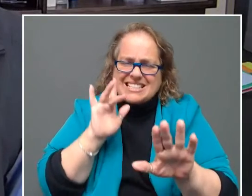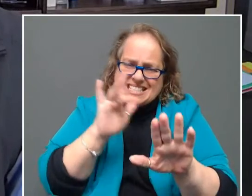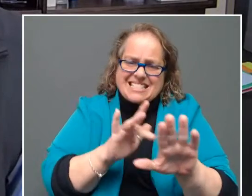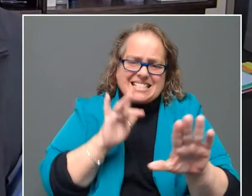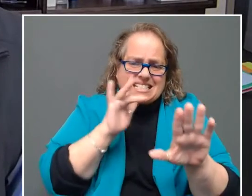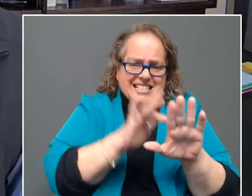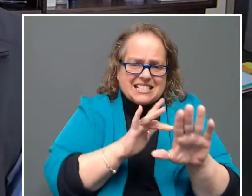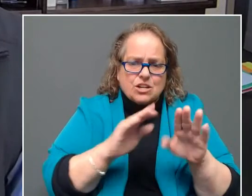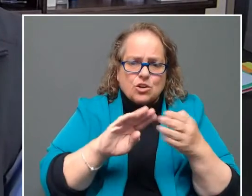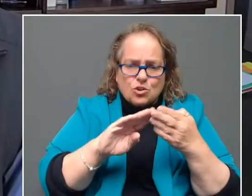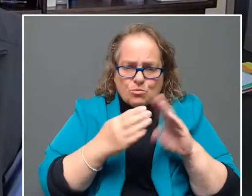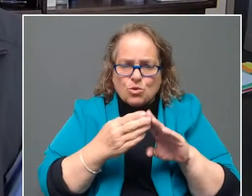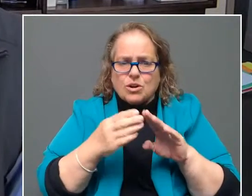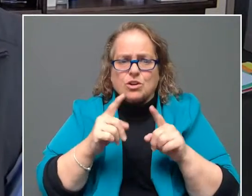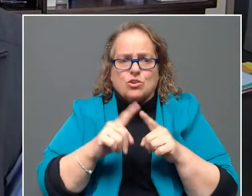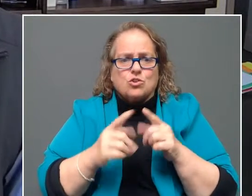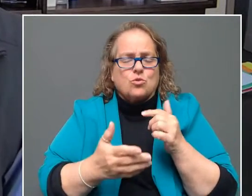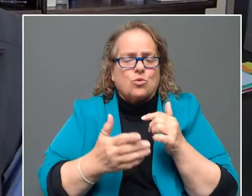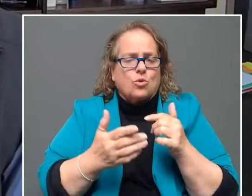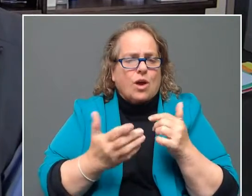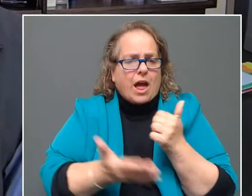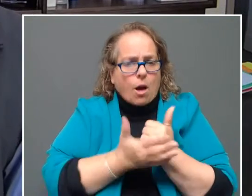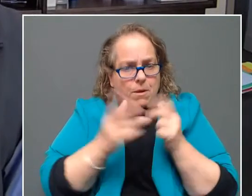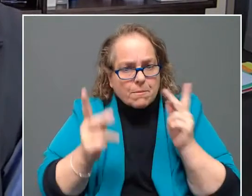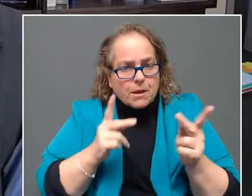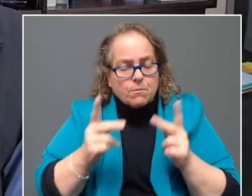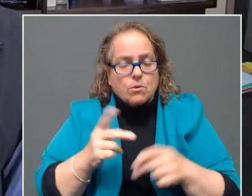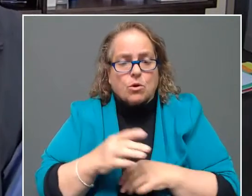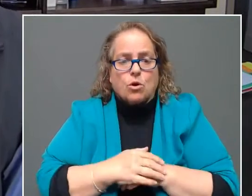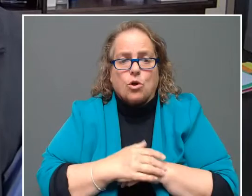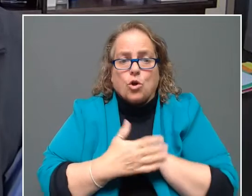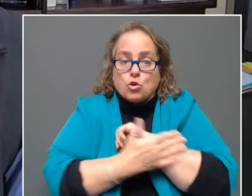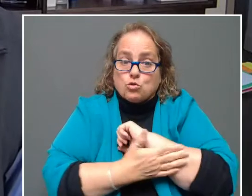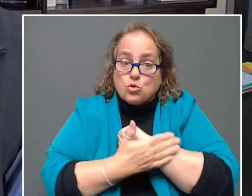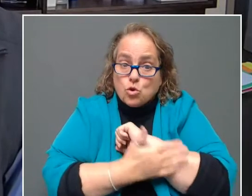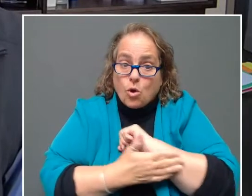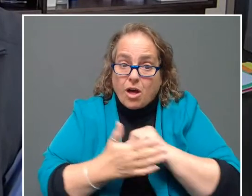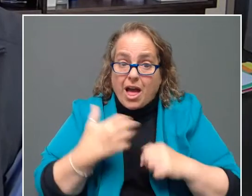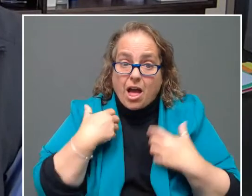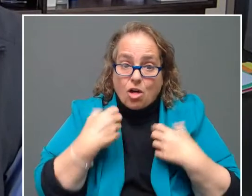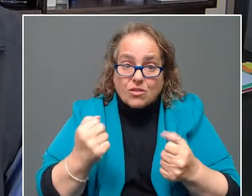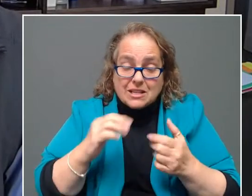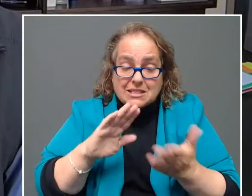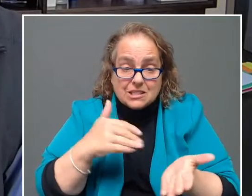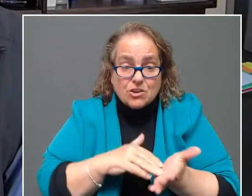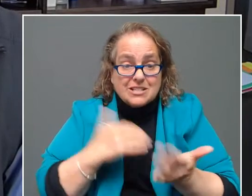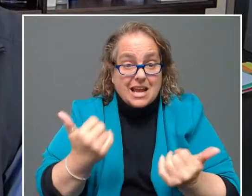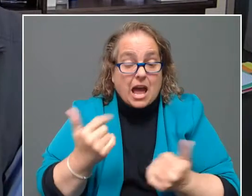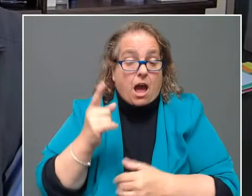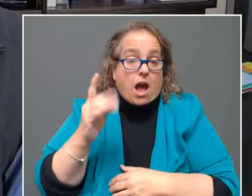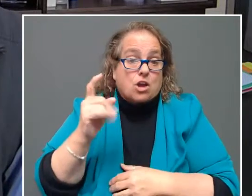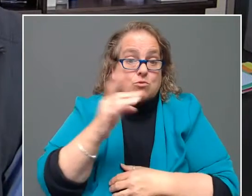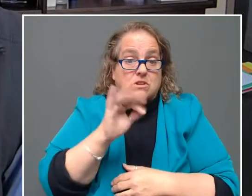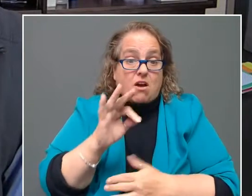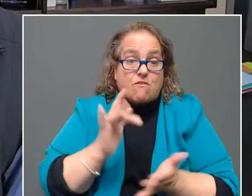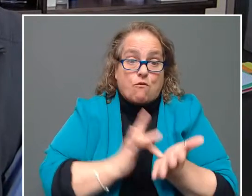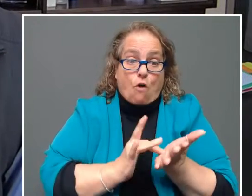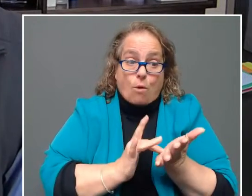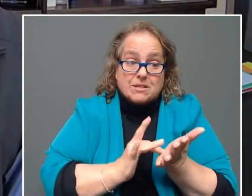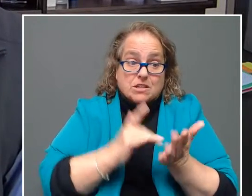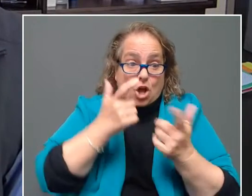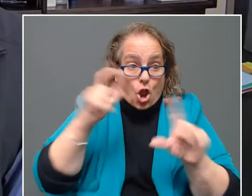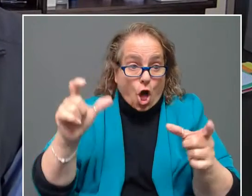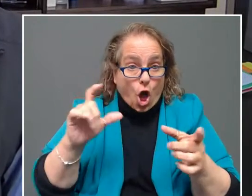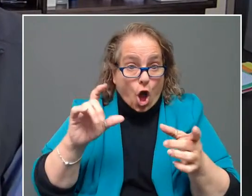thank the federally qualified healthcare centers, rural health centers, and now the hundreds of pharmacies, both large chain and also